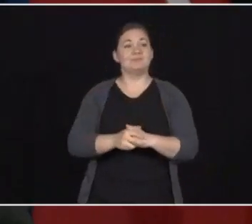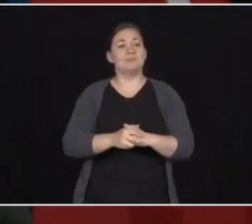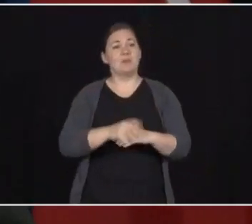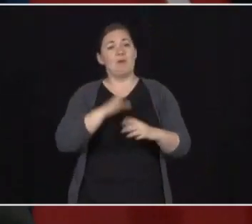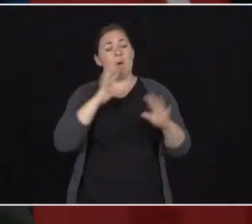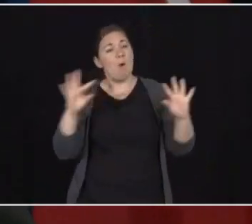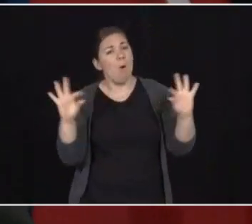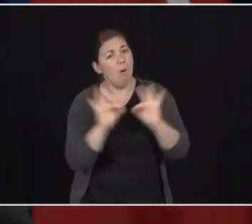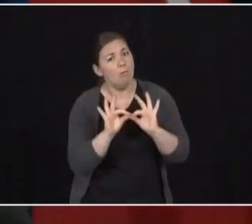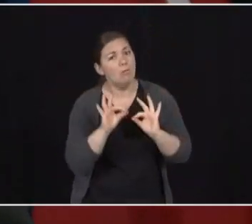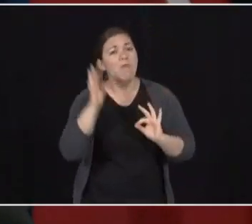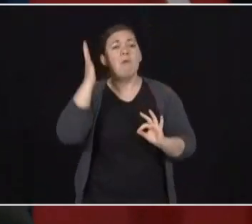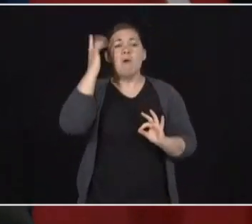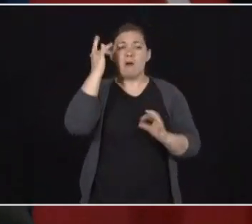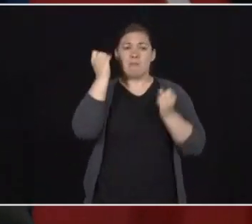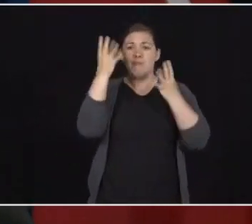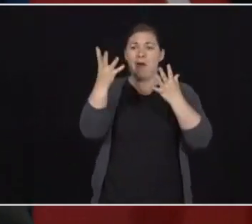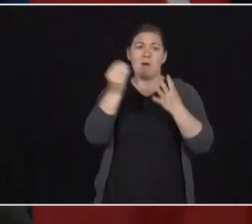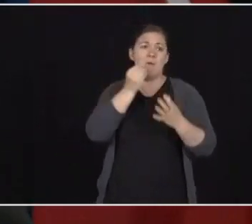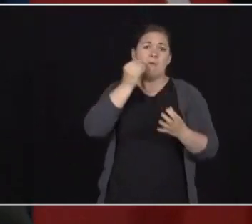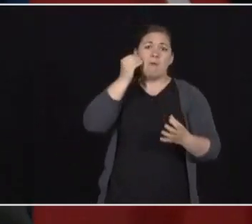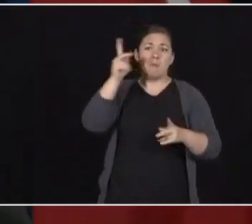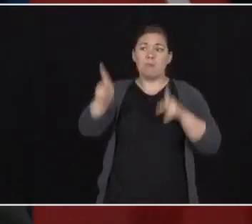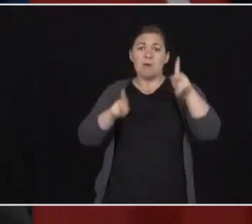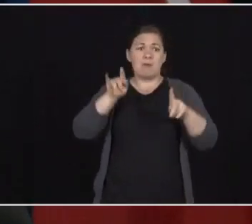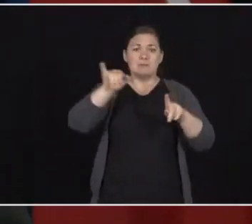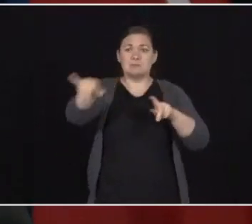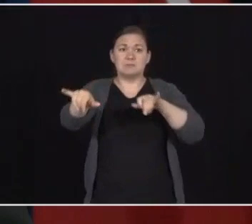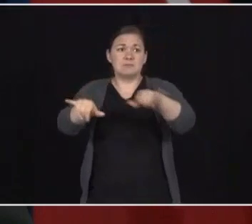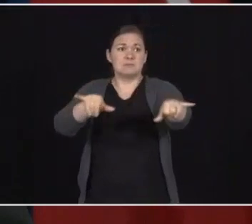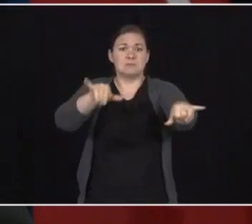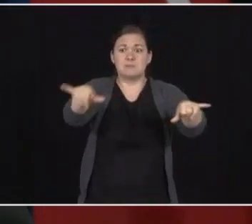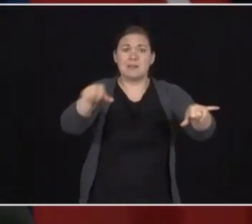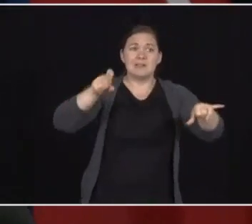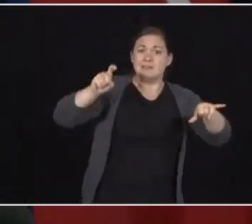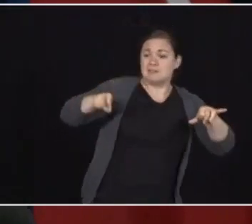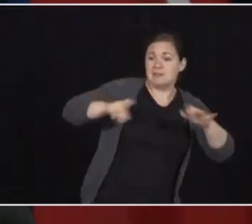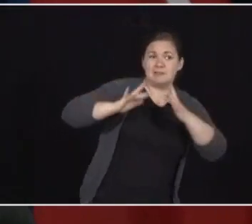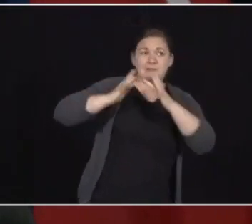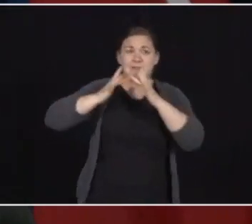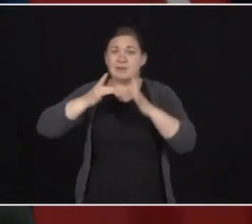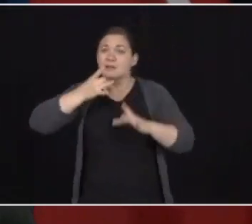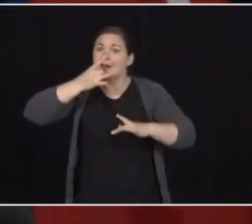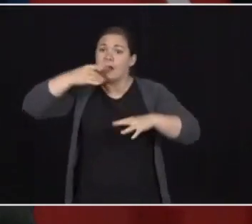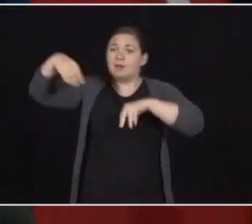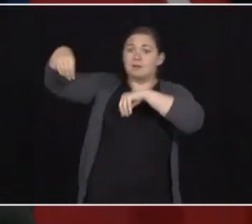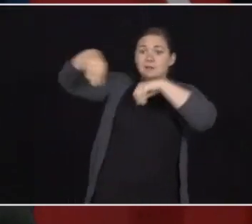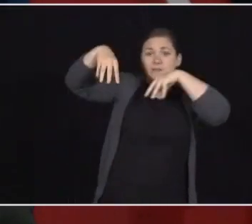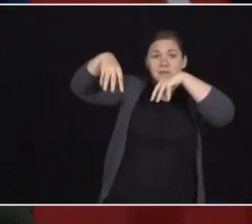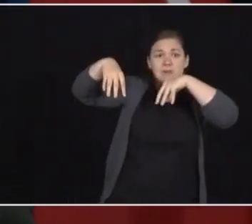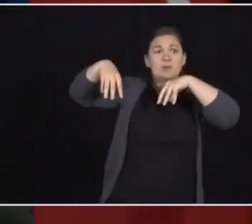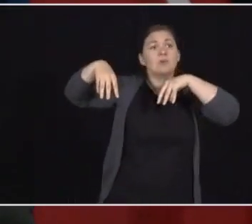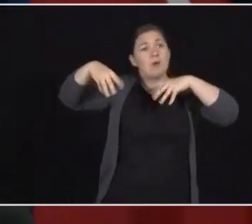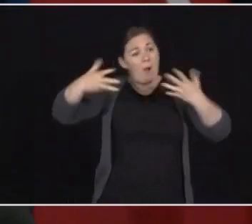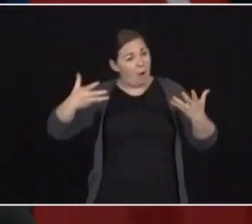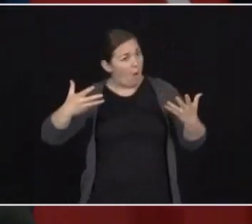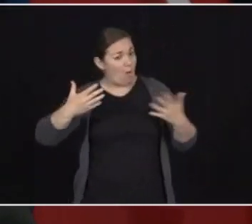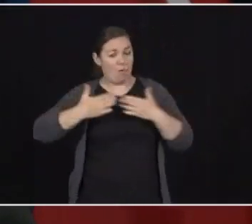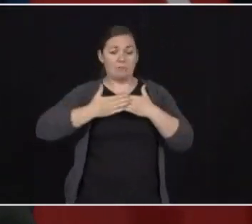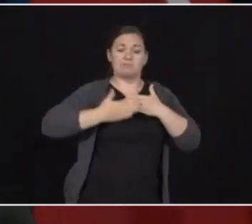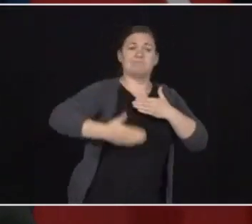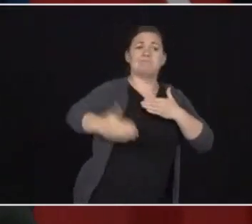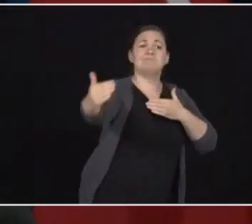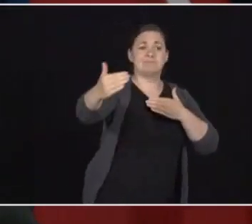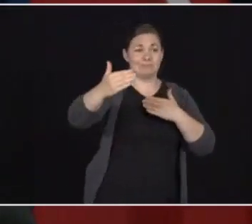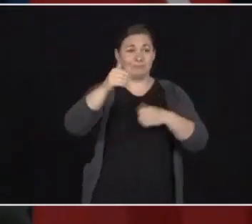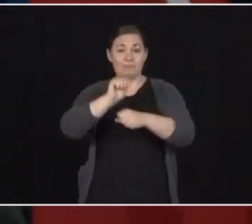people are at home and relying on electricity. Starting today, we're announcing the new